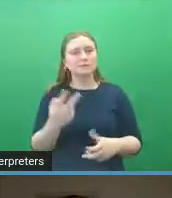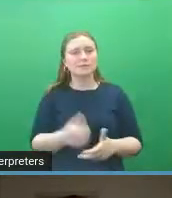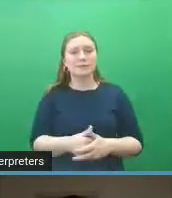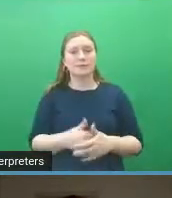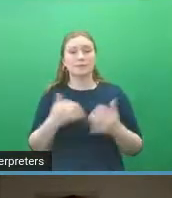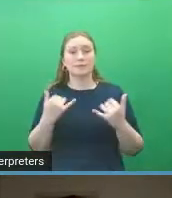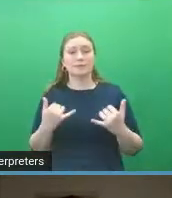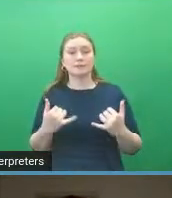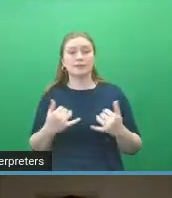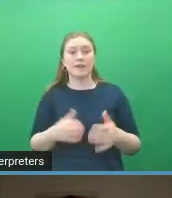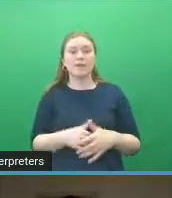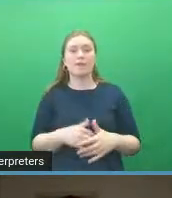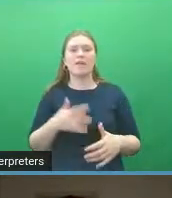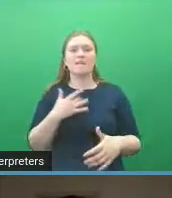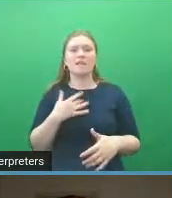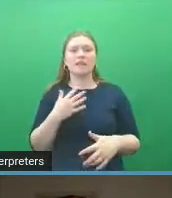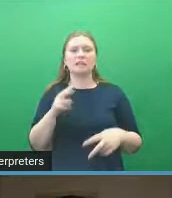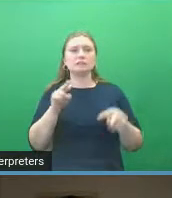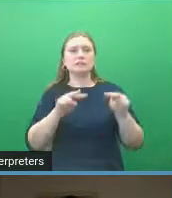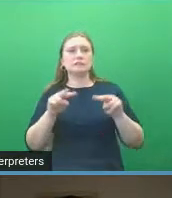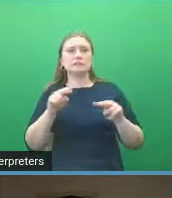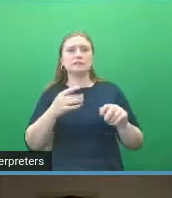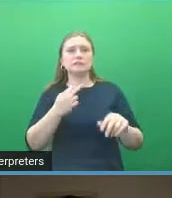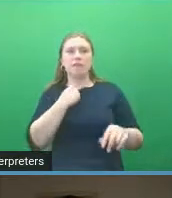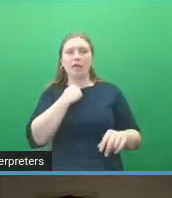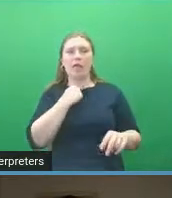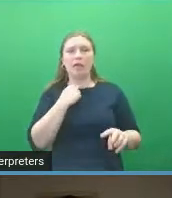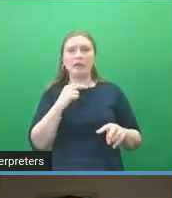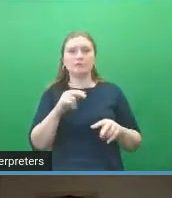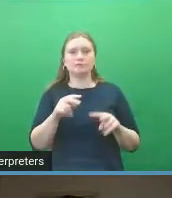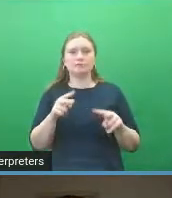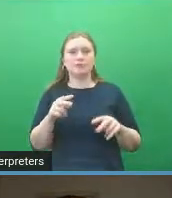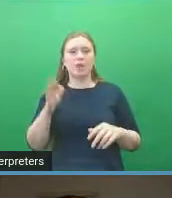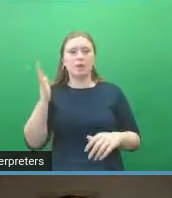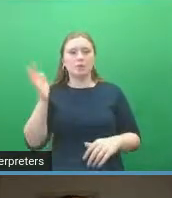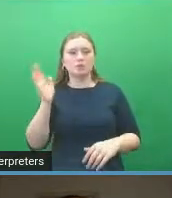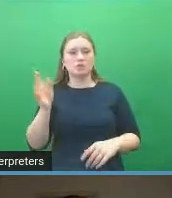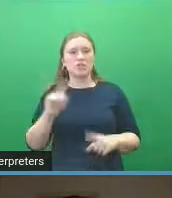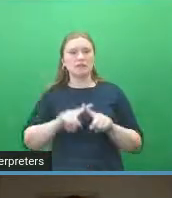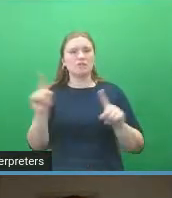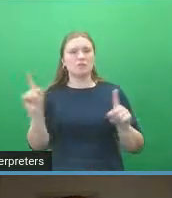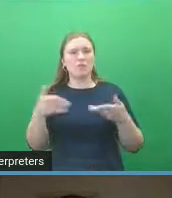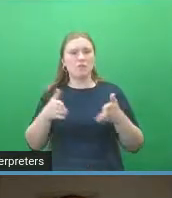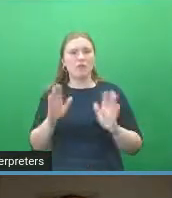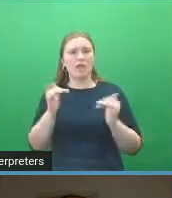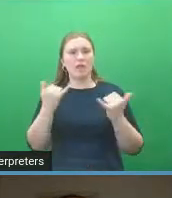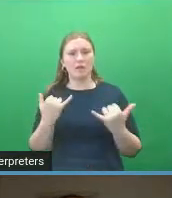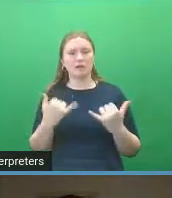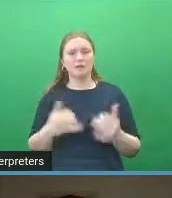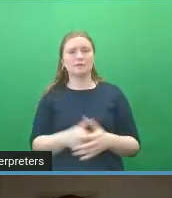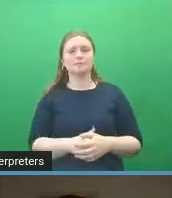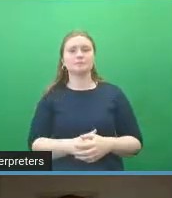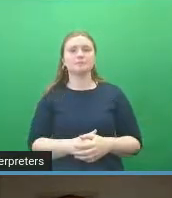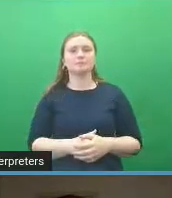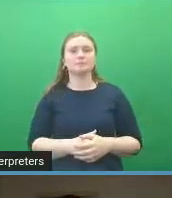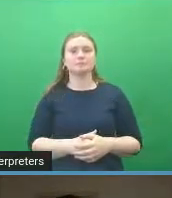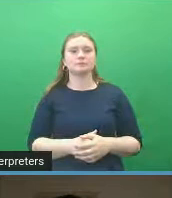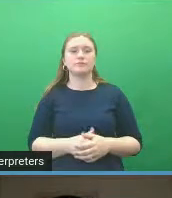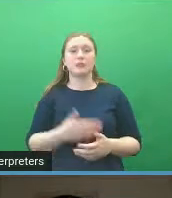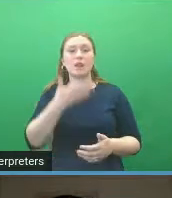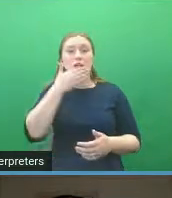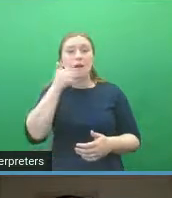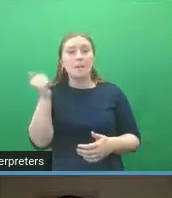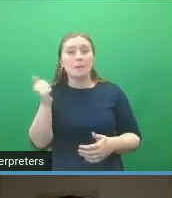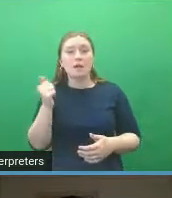can't read the room, so I'm having to present in a very different way. Engagement really happens when you virtually populate the room with